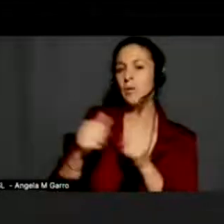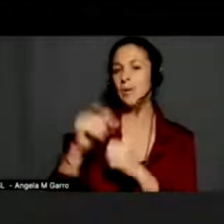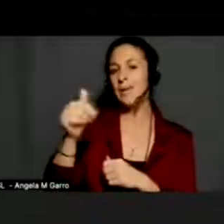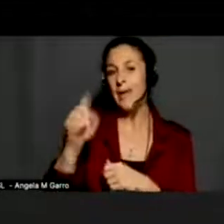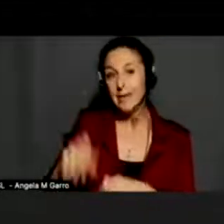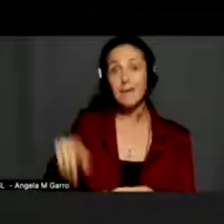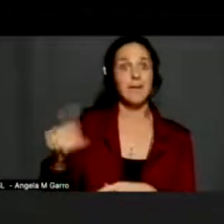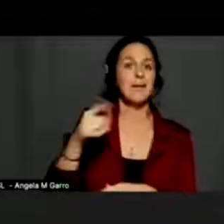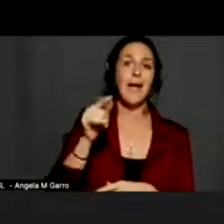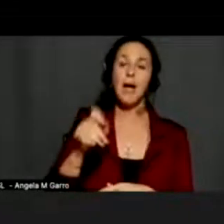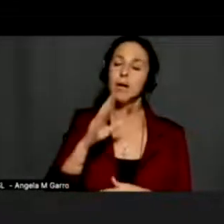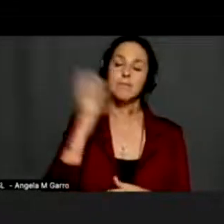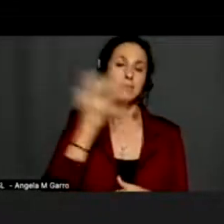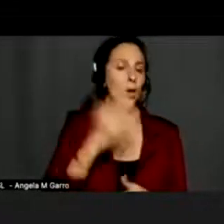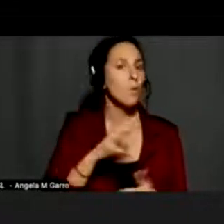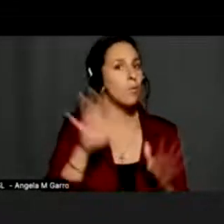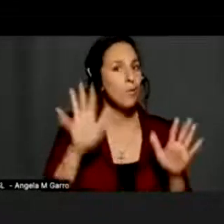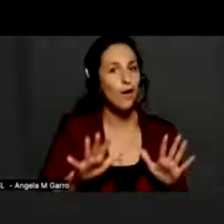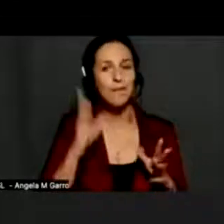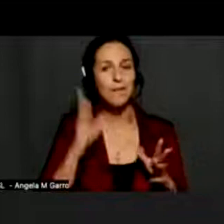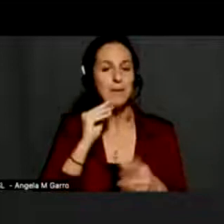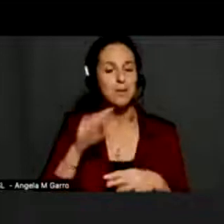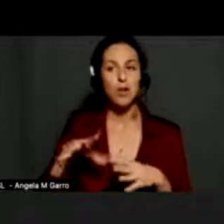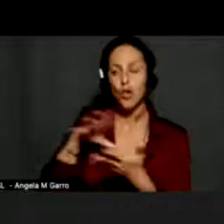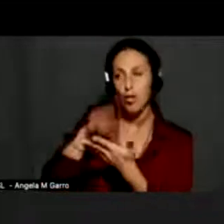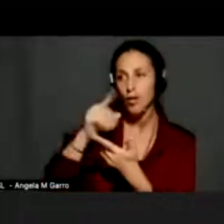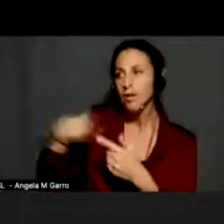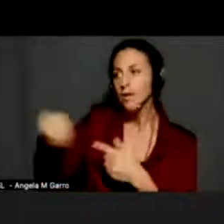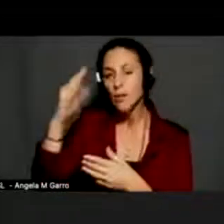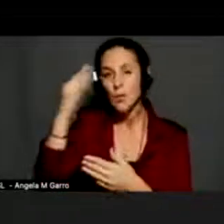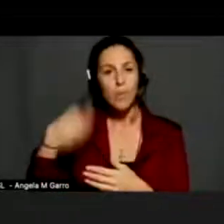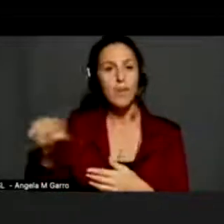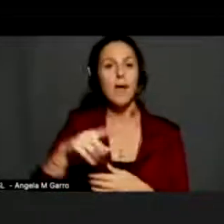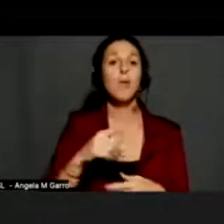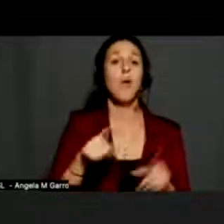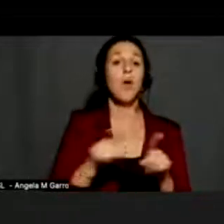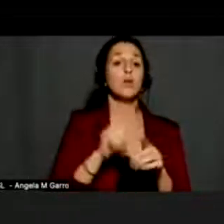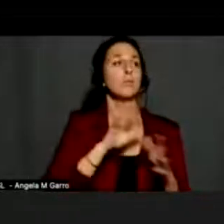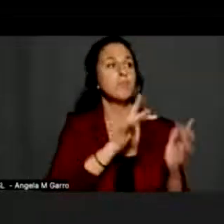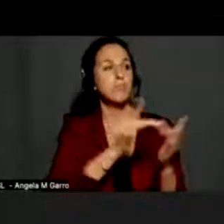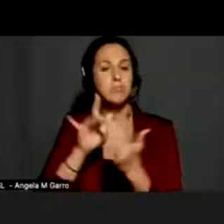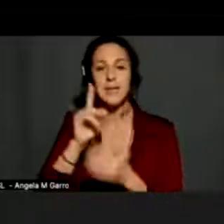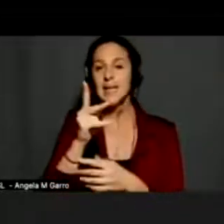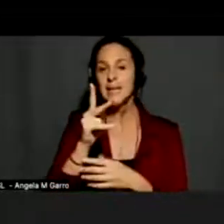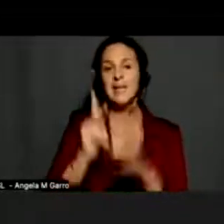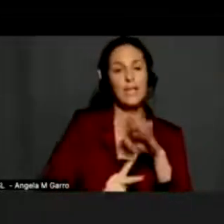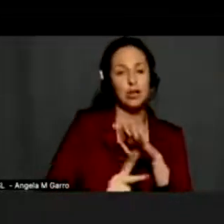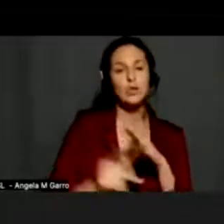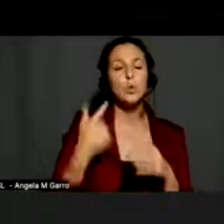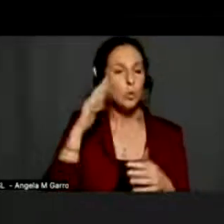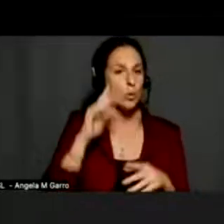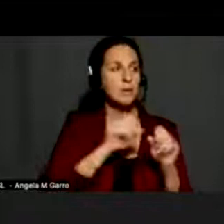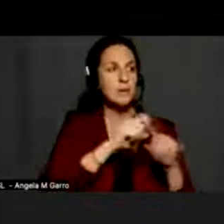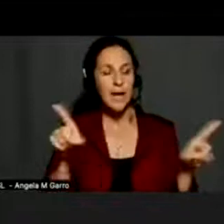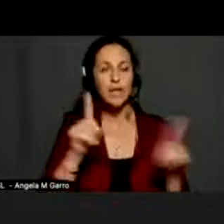that was a wonderful experience getting to know them. We've been in touch with our kinders, and soon we'll be sending out a survey to them to